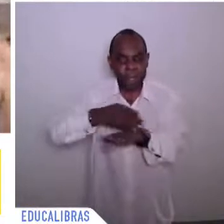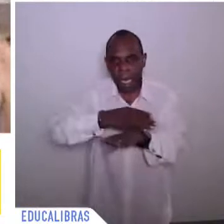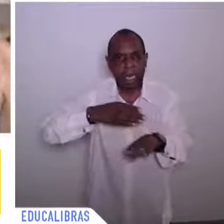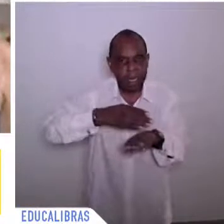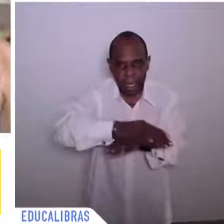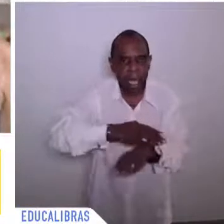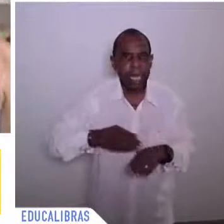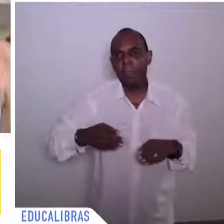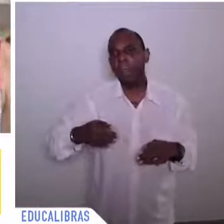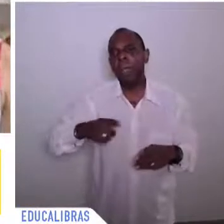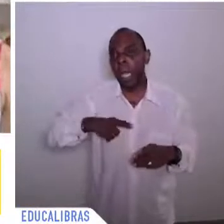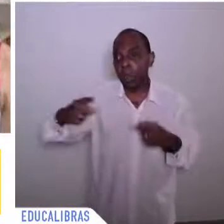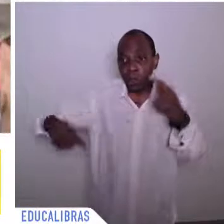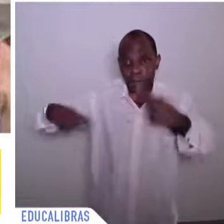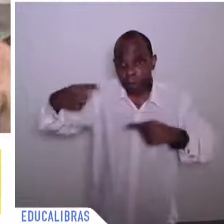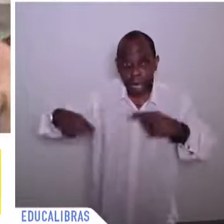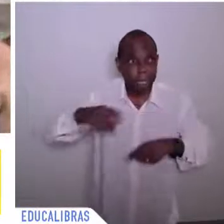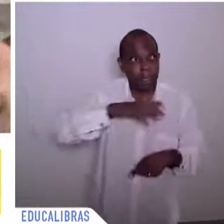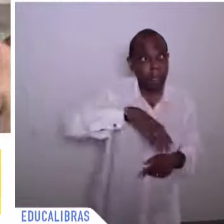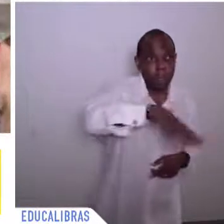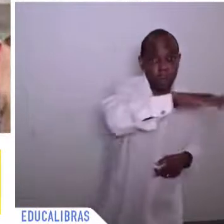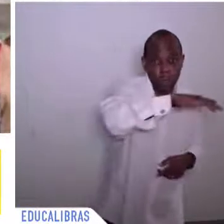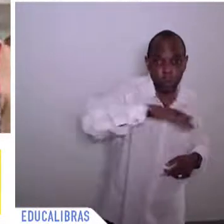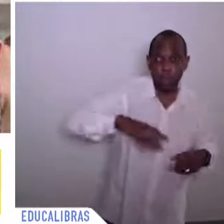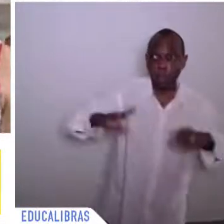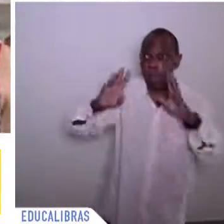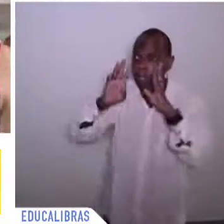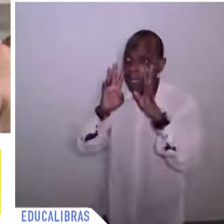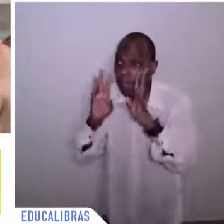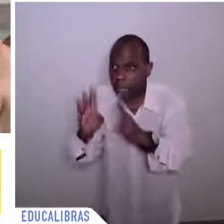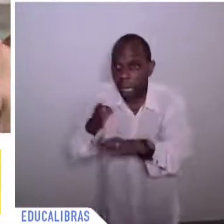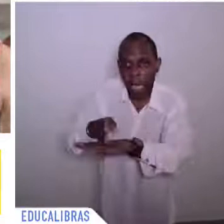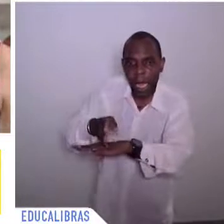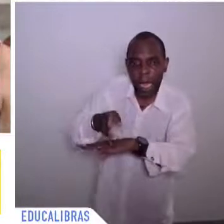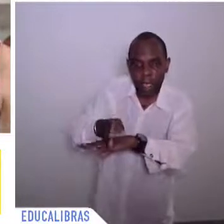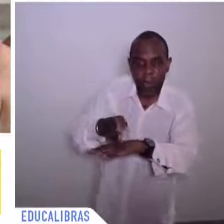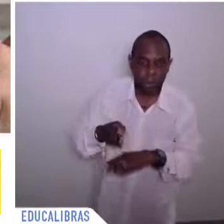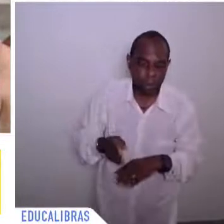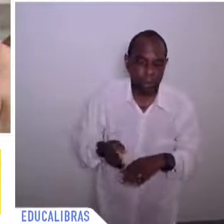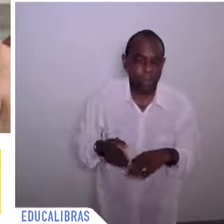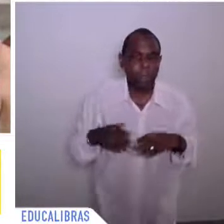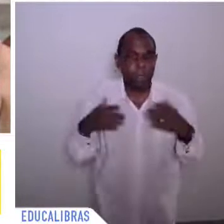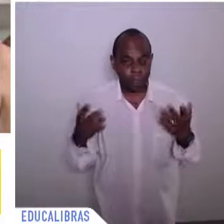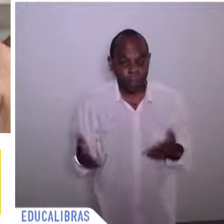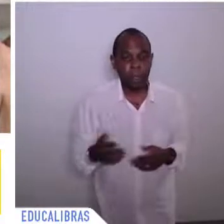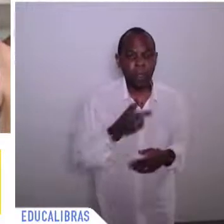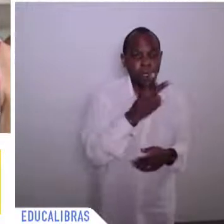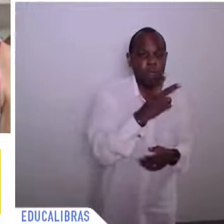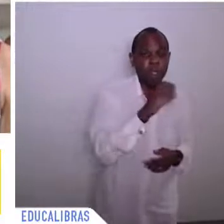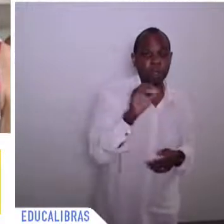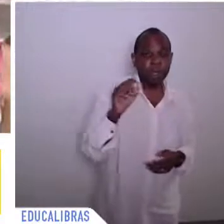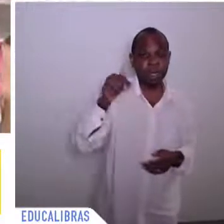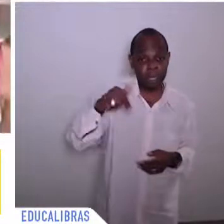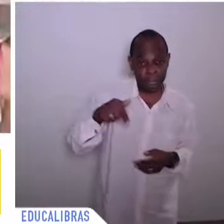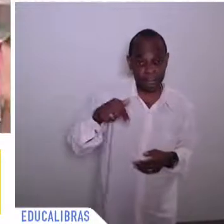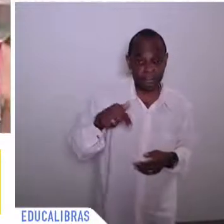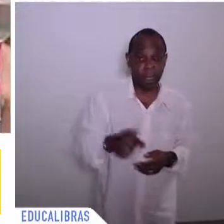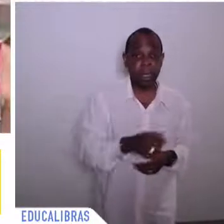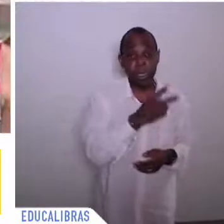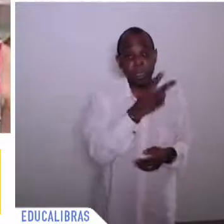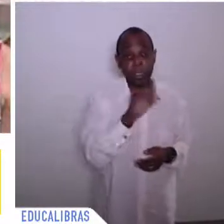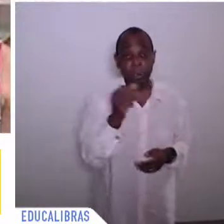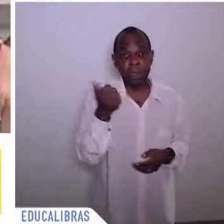people who didn't have a voice might have access to public debate are the same media that in